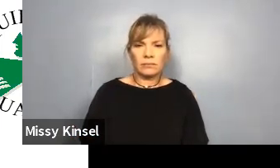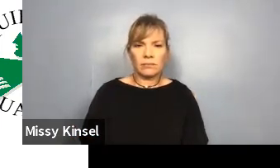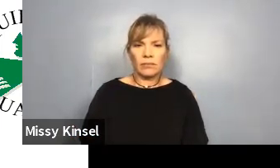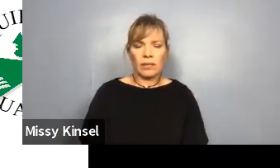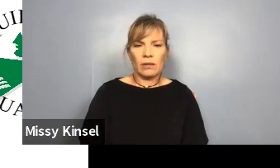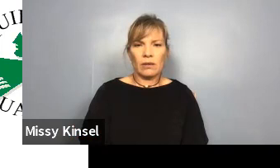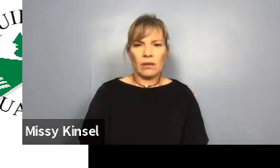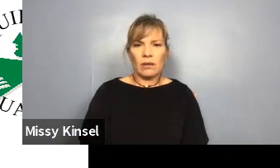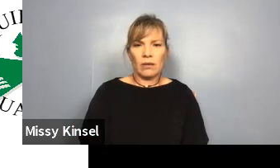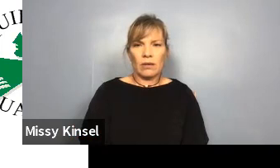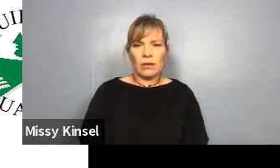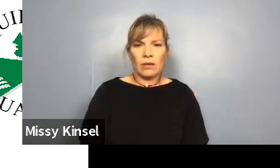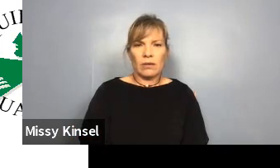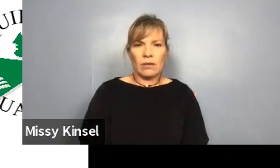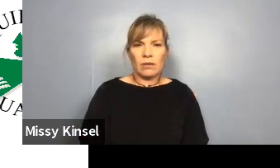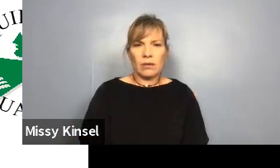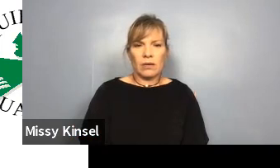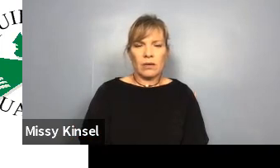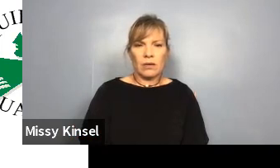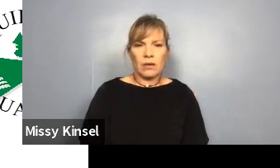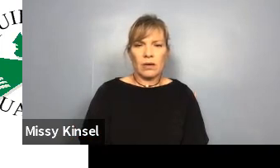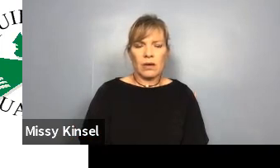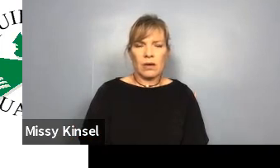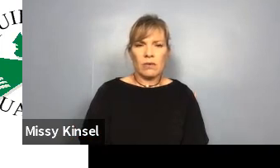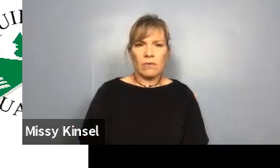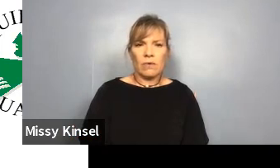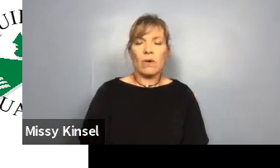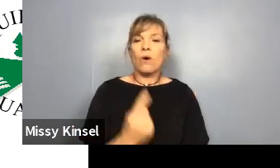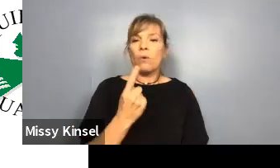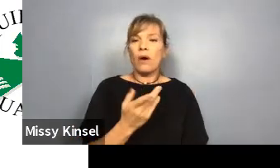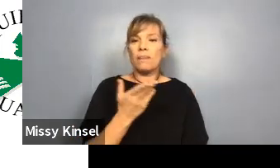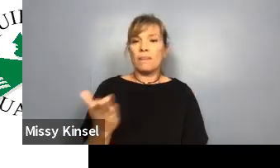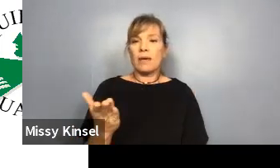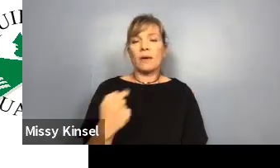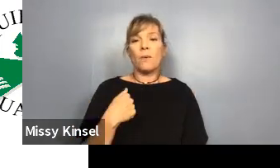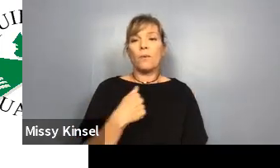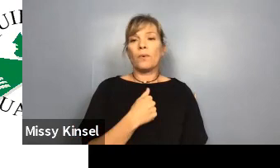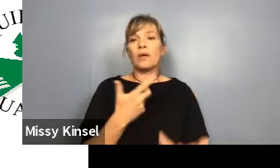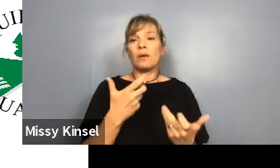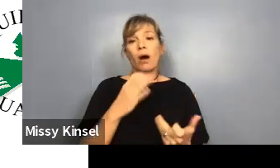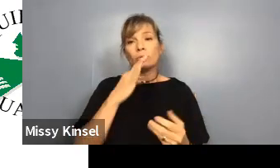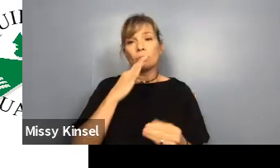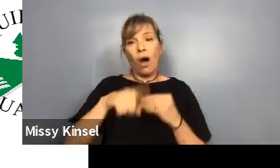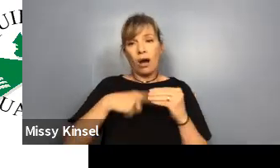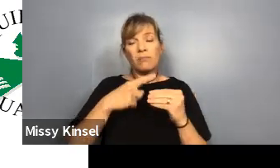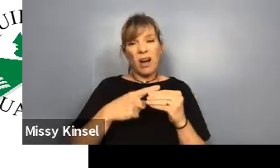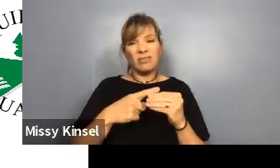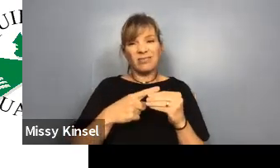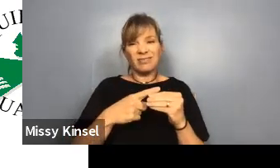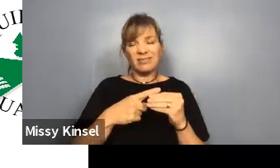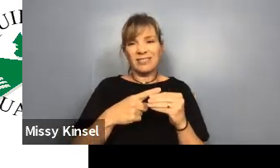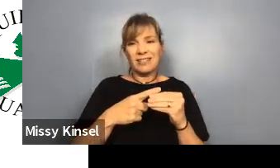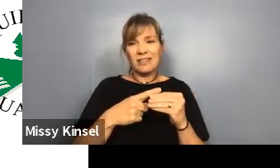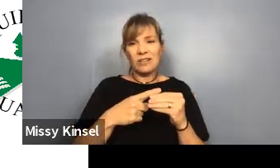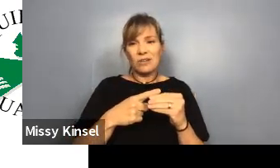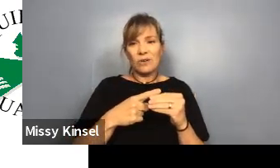All right. So one thing we really want to talk about is the fact